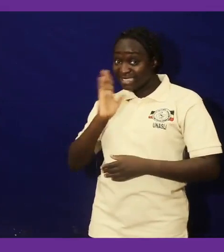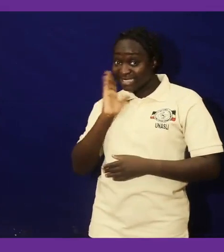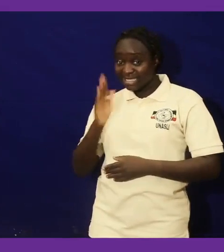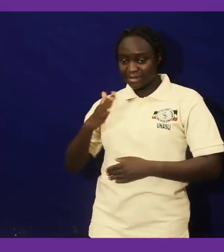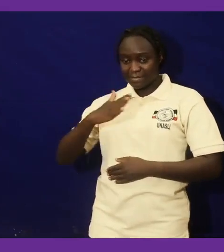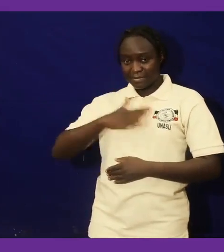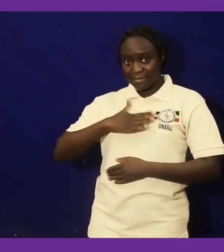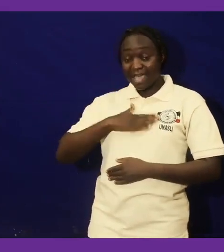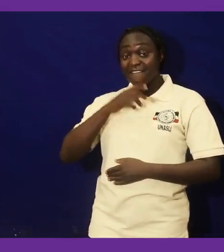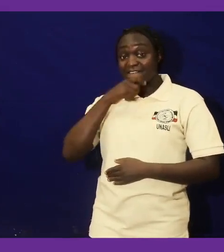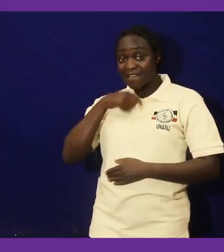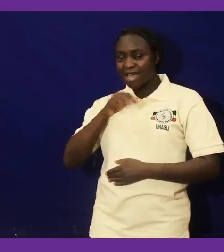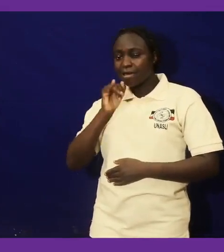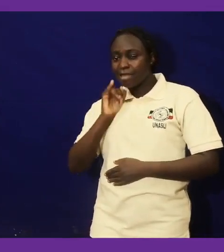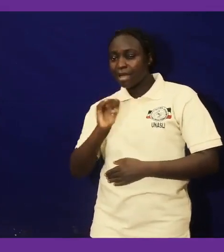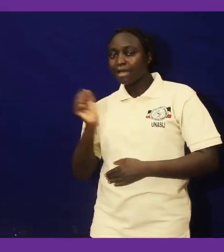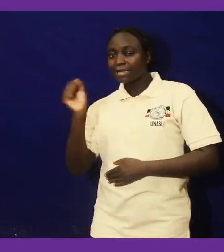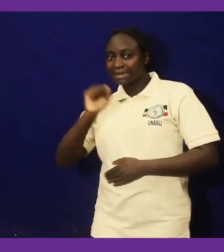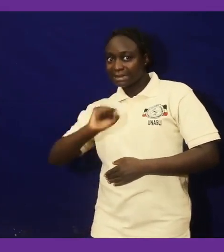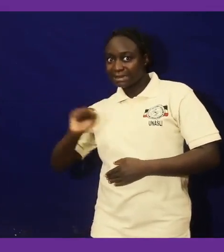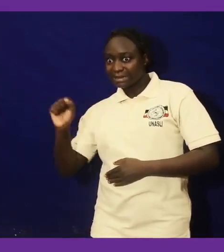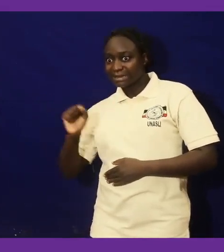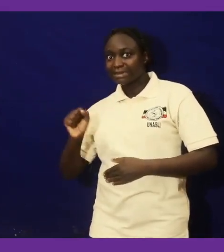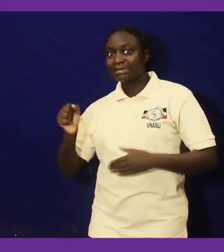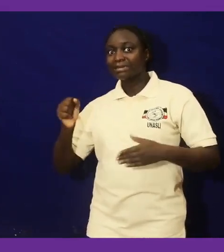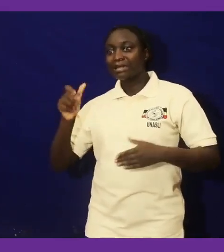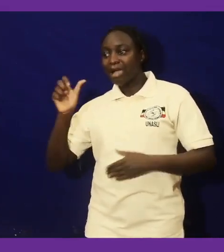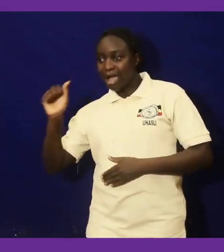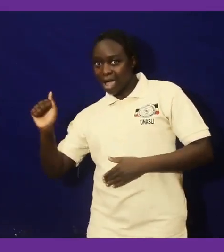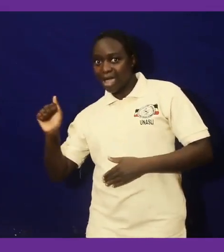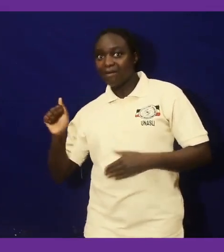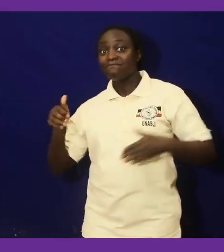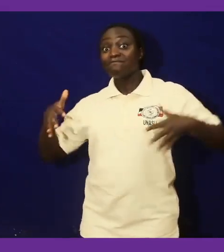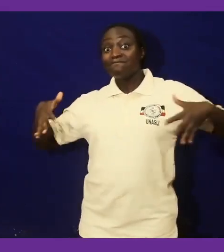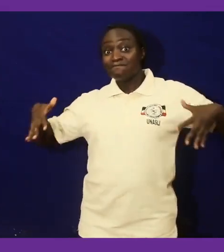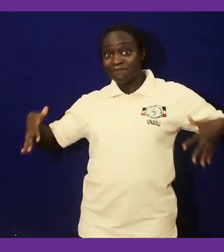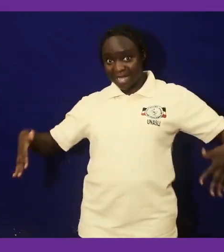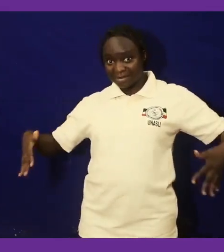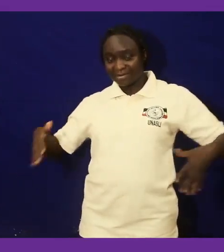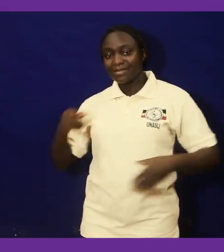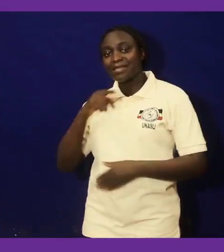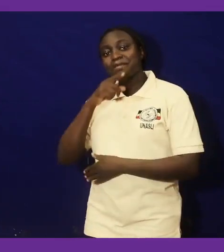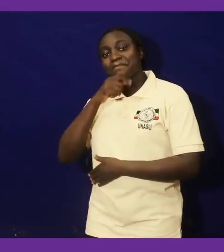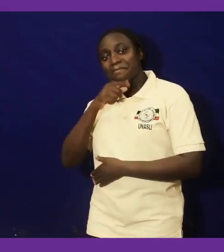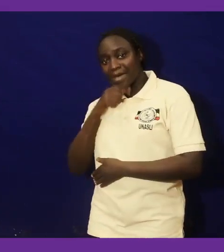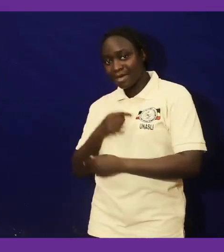My father is a fat man.